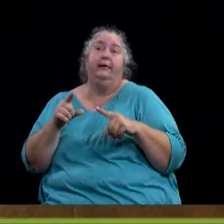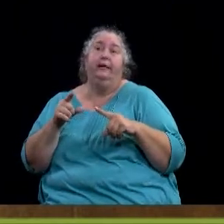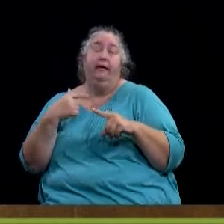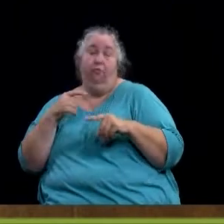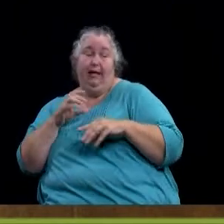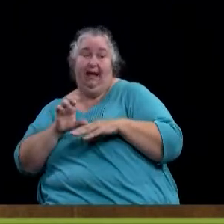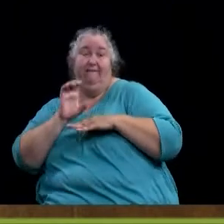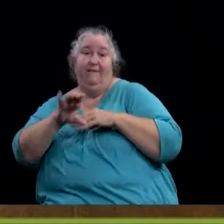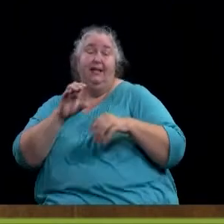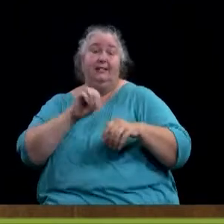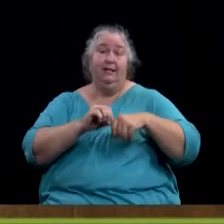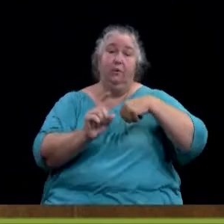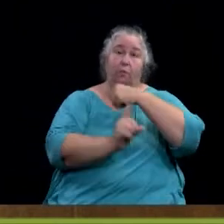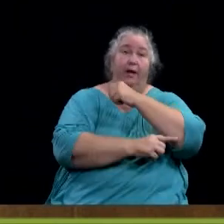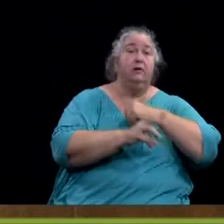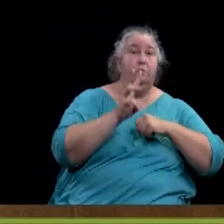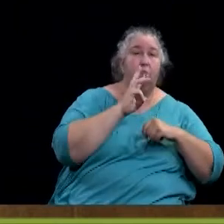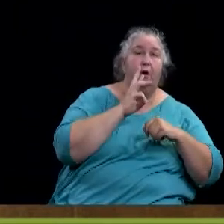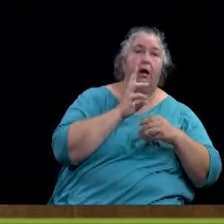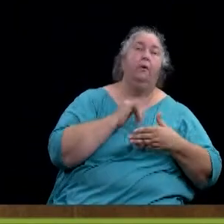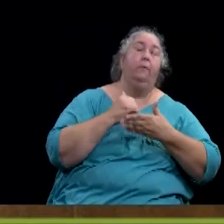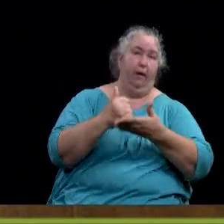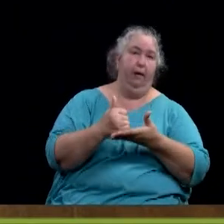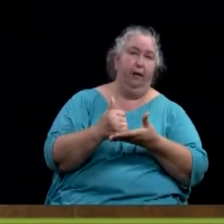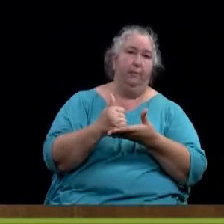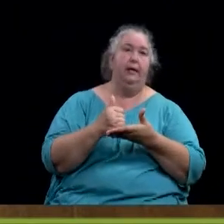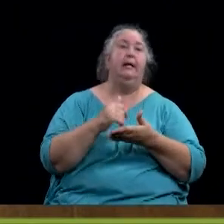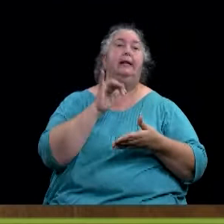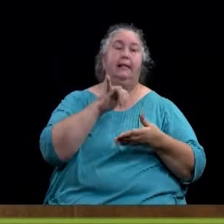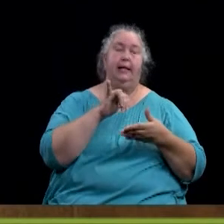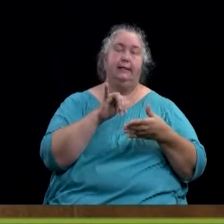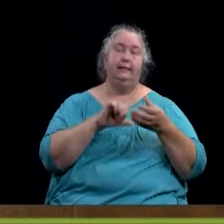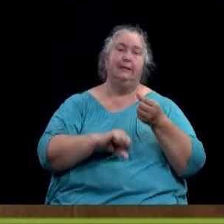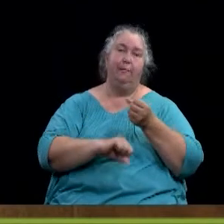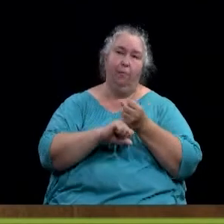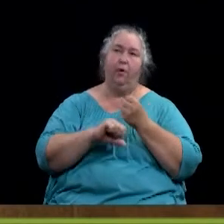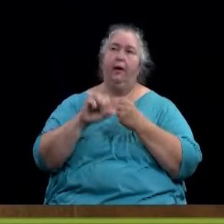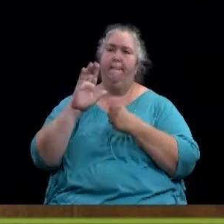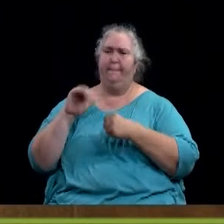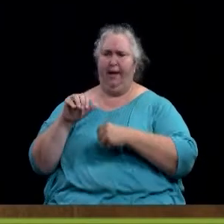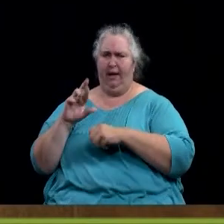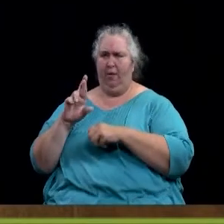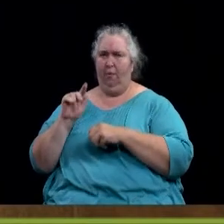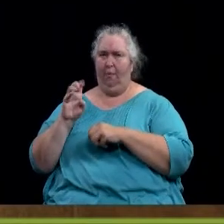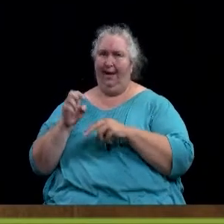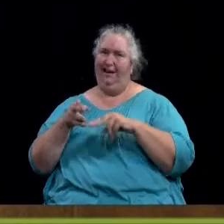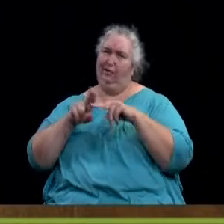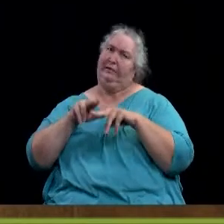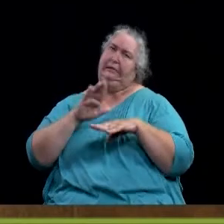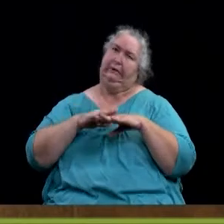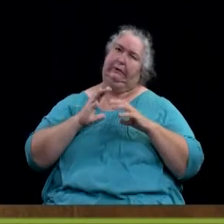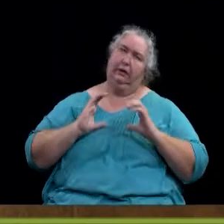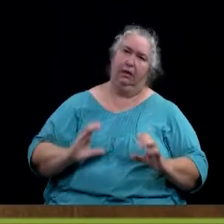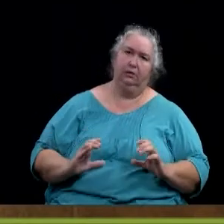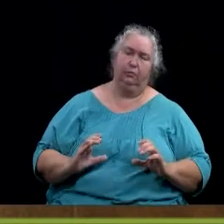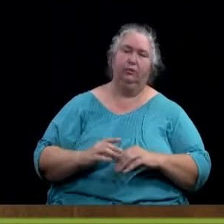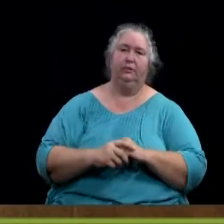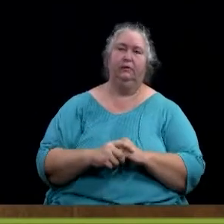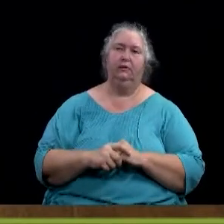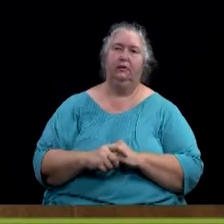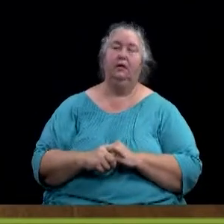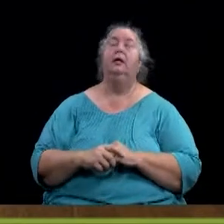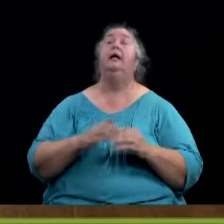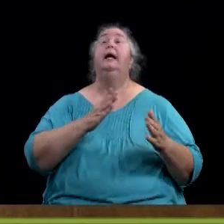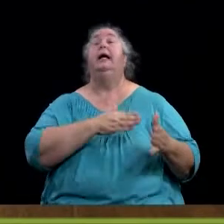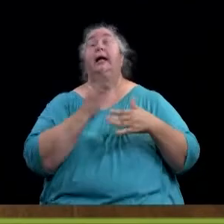are supported entirely by rate increases on our customers. The next resolution I wanted to highlight was... Hey,